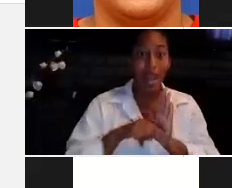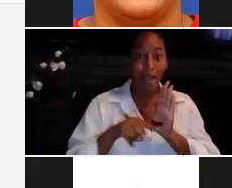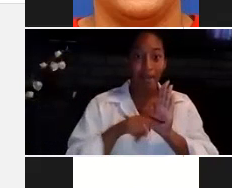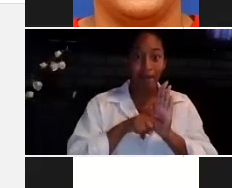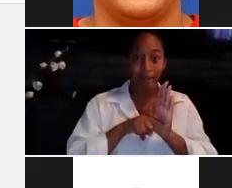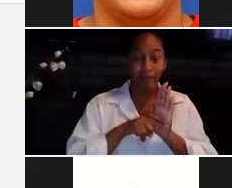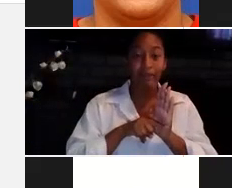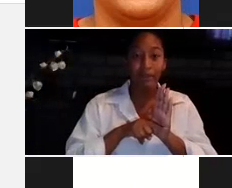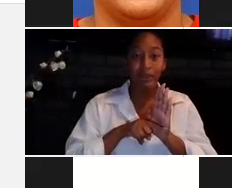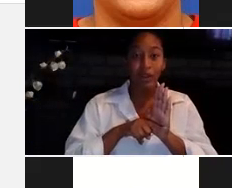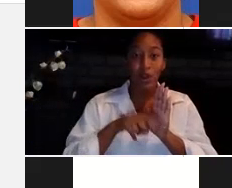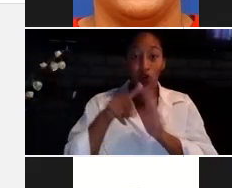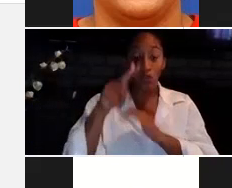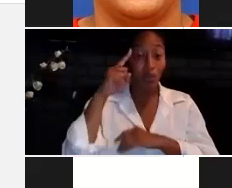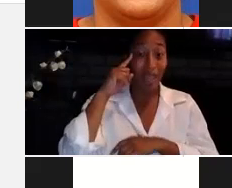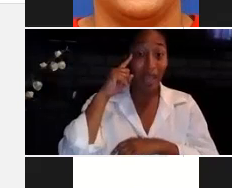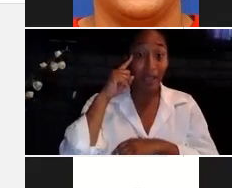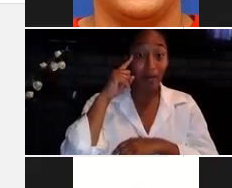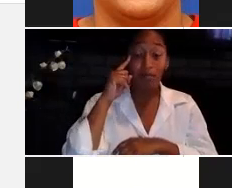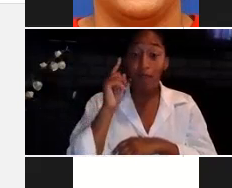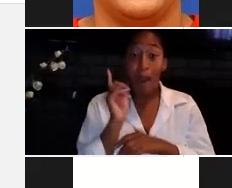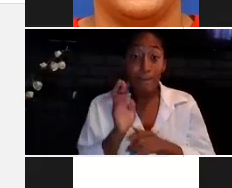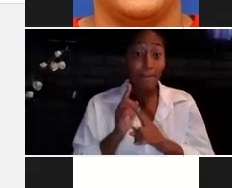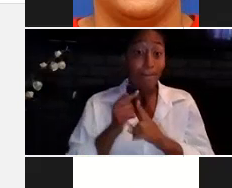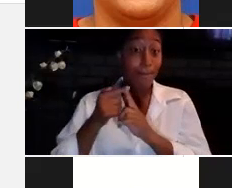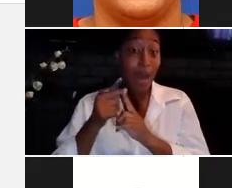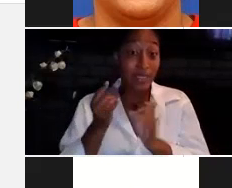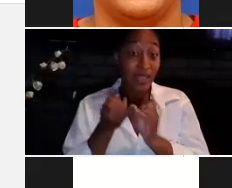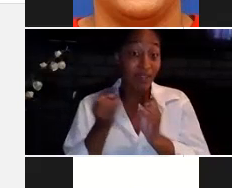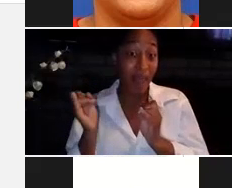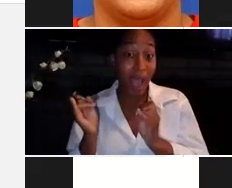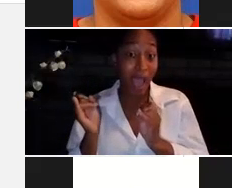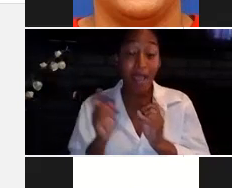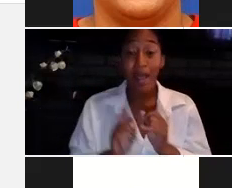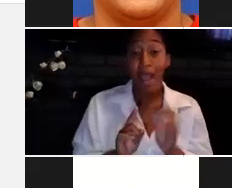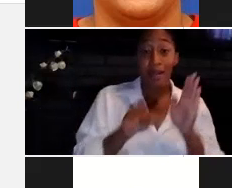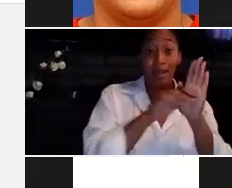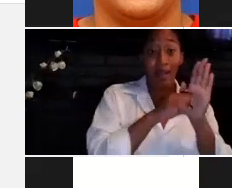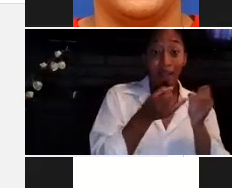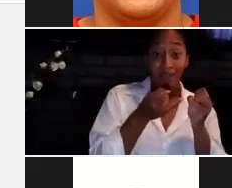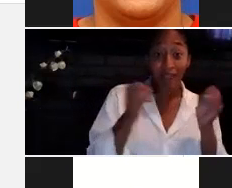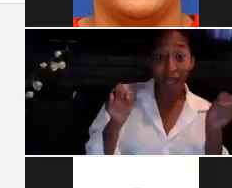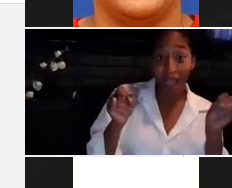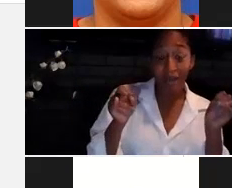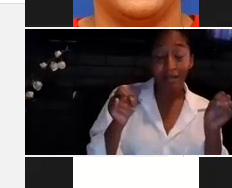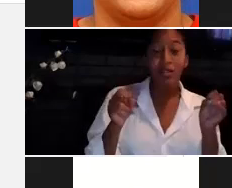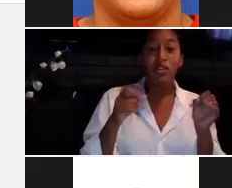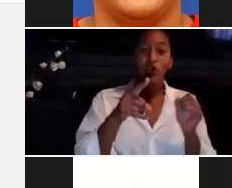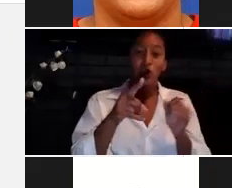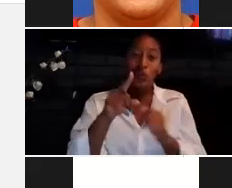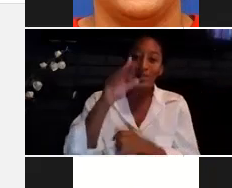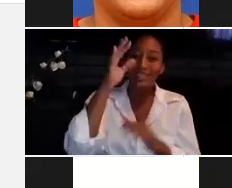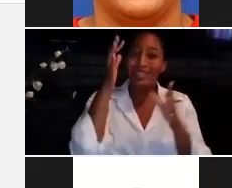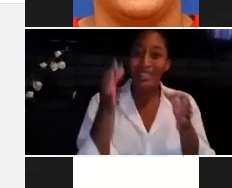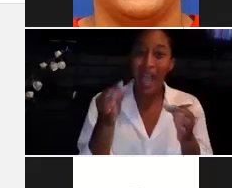positive y, negative y. All right. And so we choose these things because